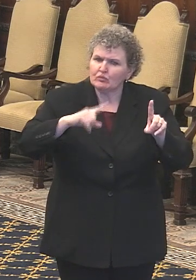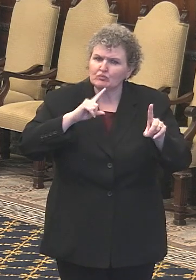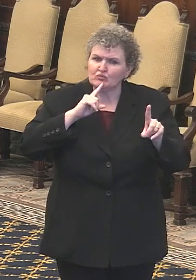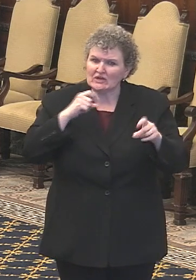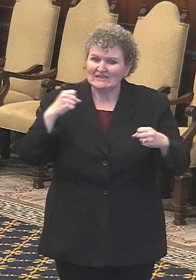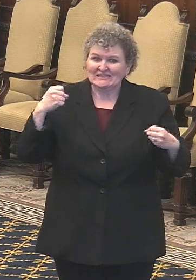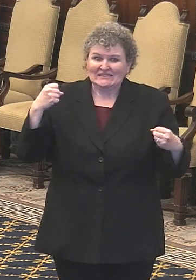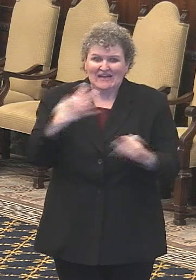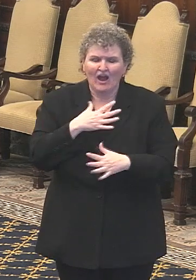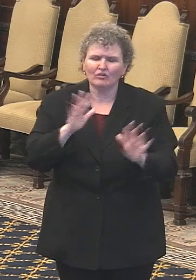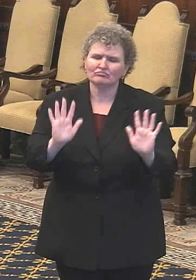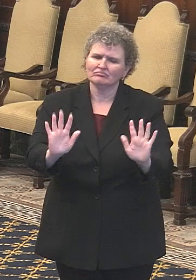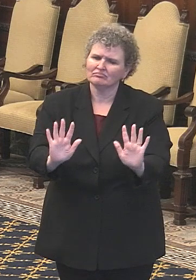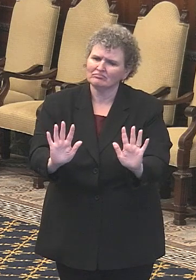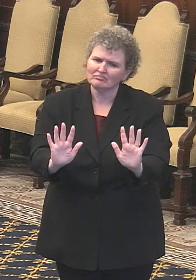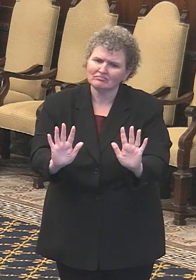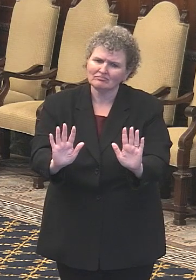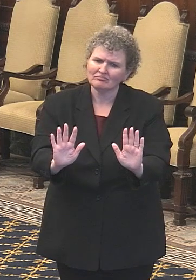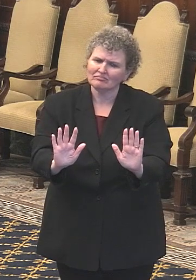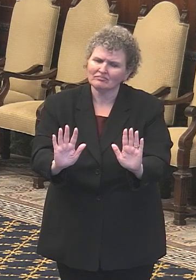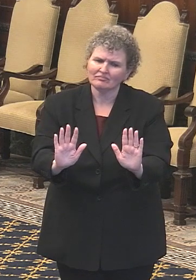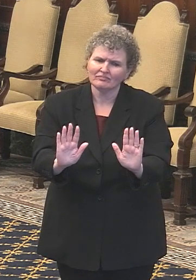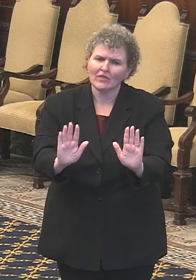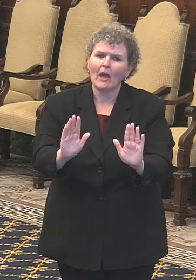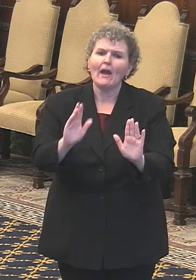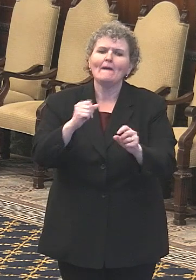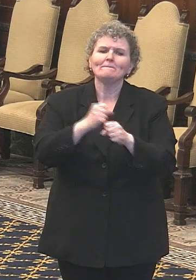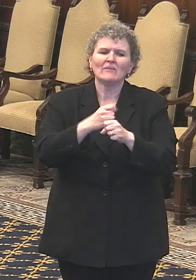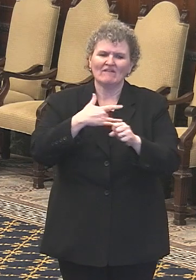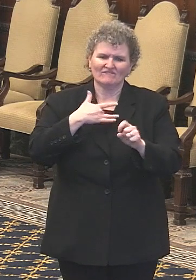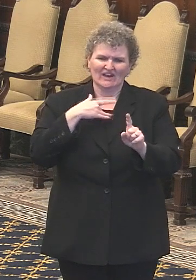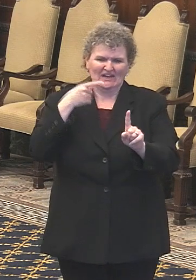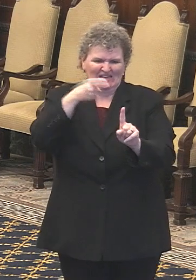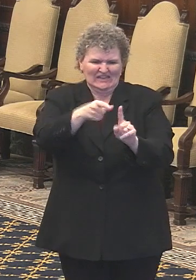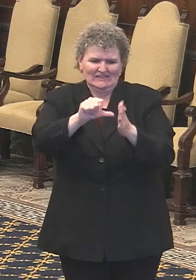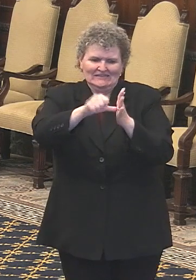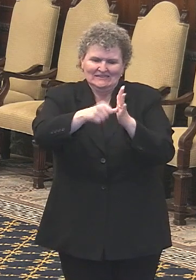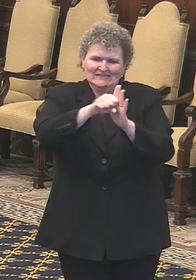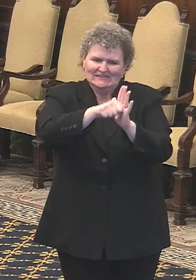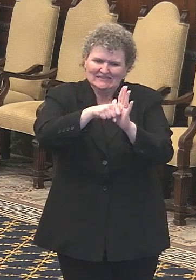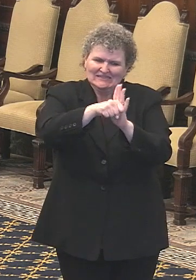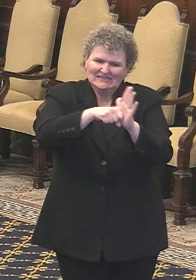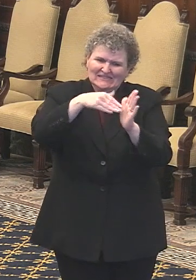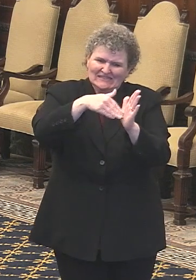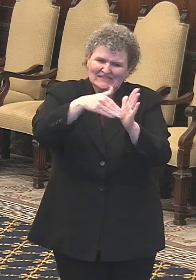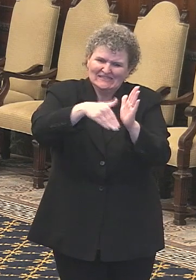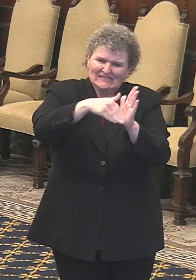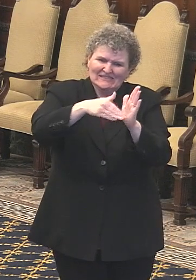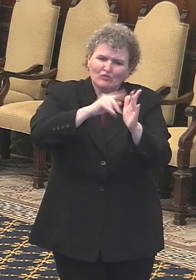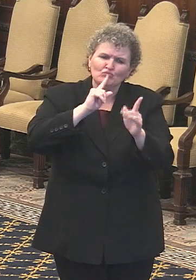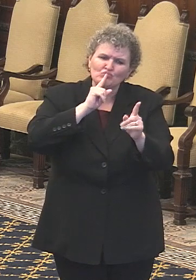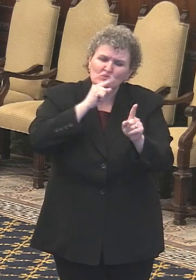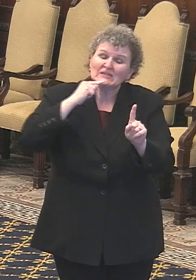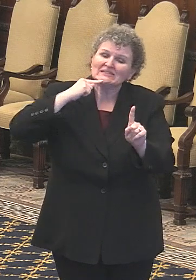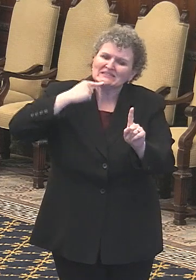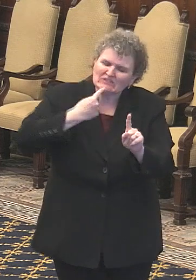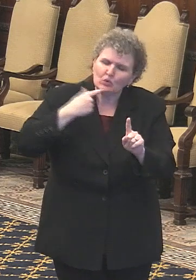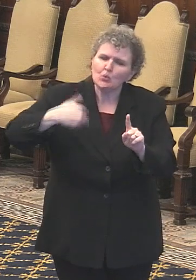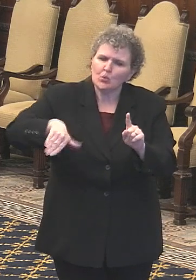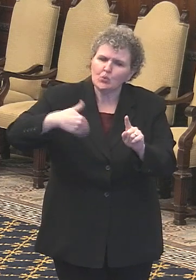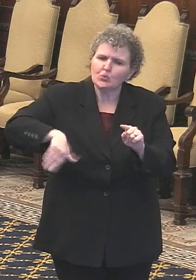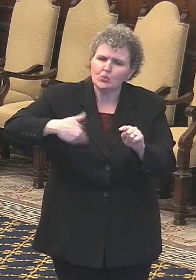está contagiando o contagiándose. ¿Cómo no? The question is, would it be more efficacious if there